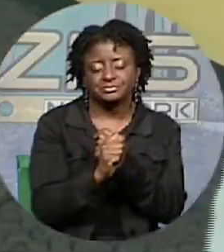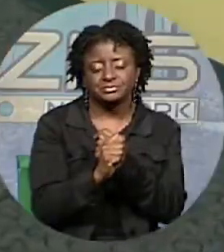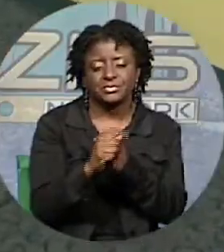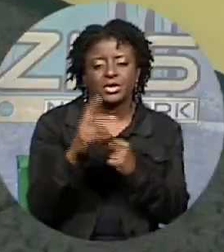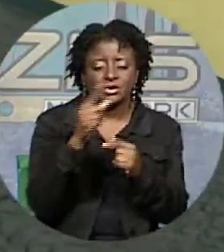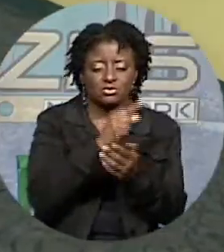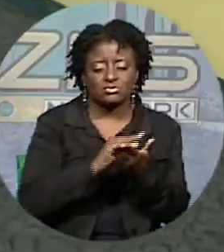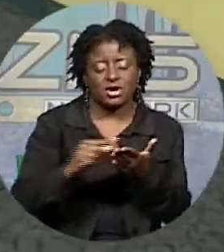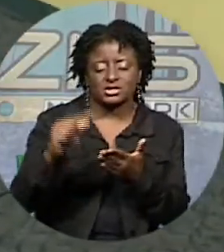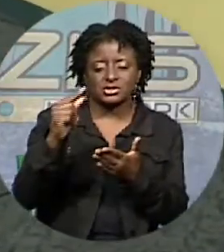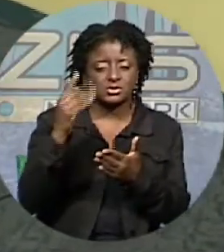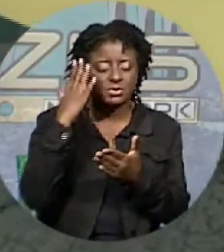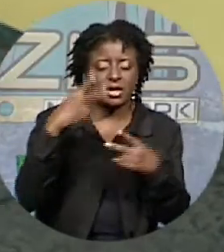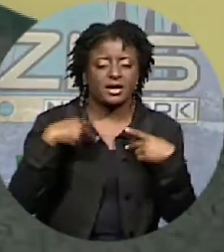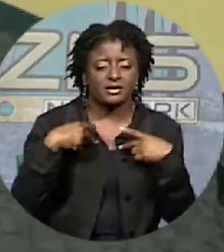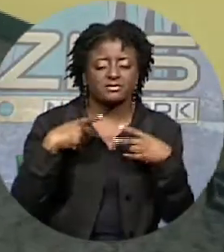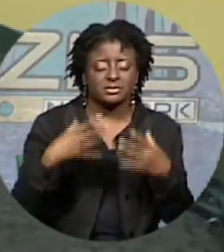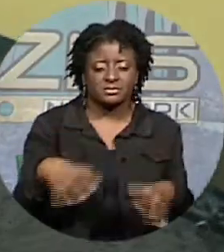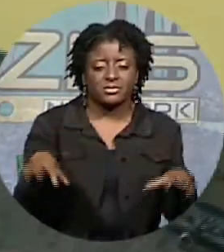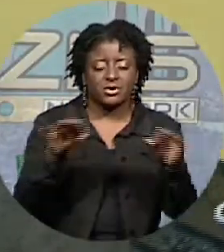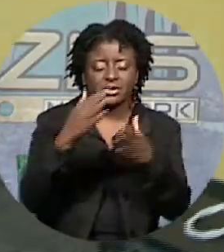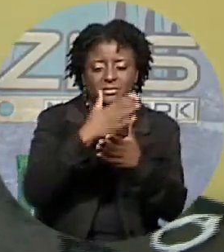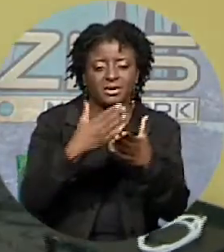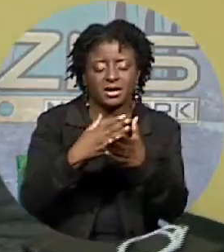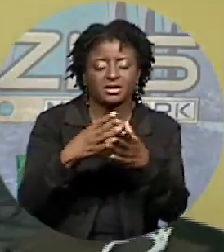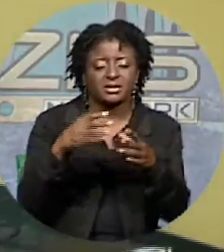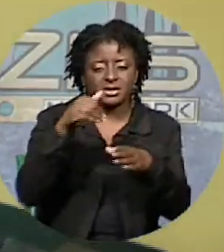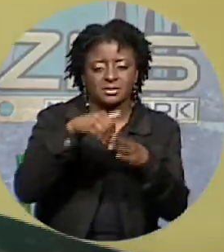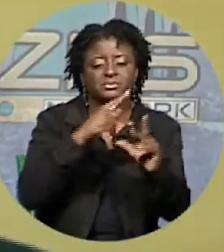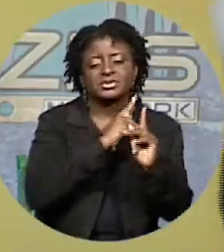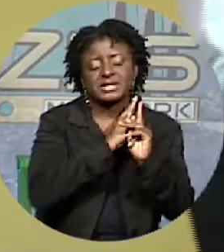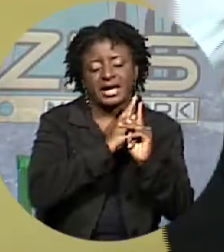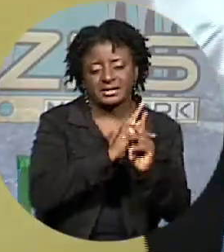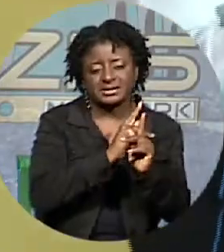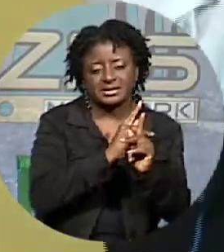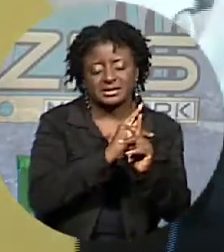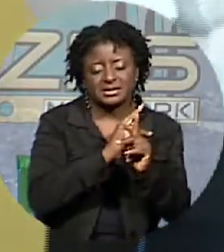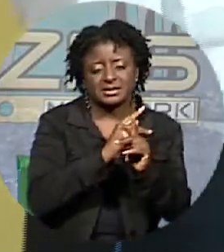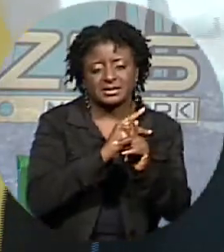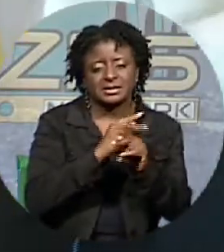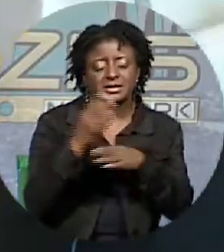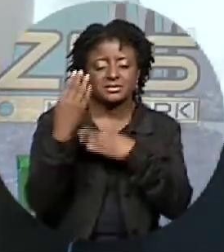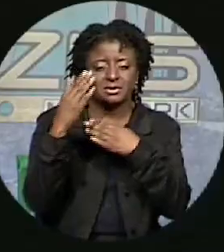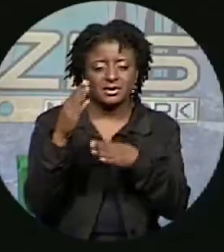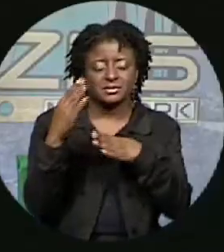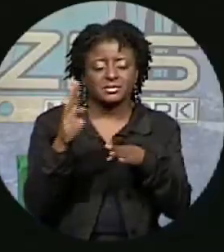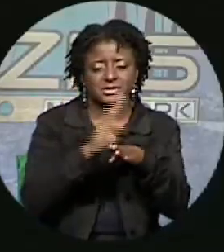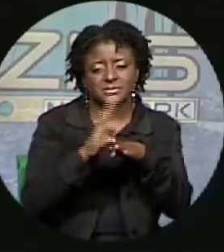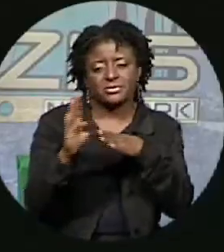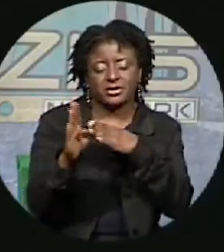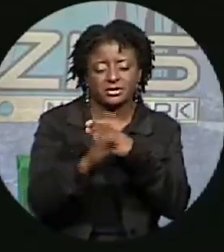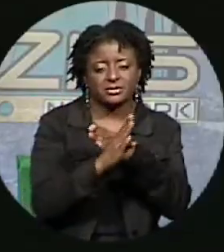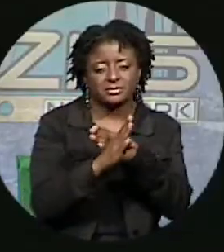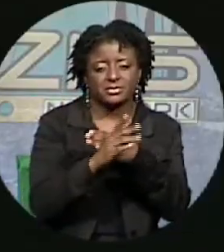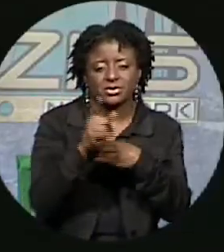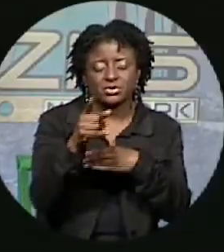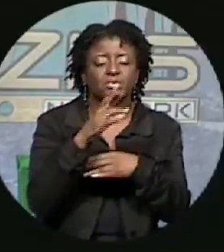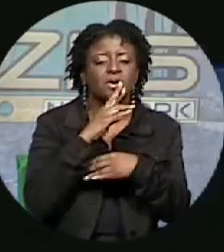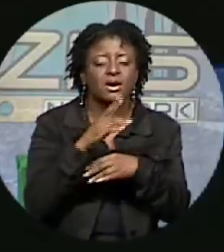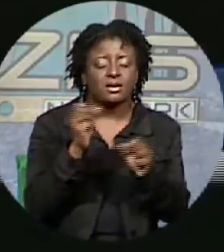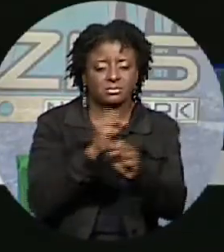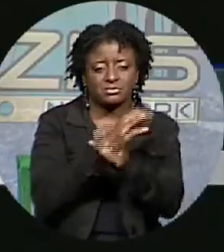play an integral role in protecting the nation's border by scrutinizing with the highest precision. You're a bright group of young